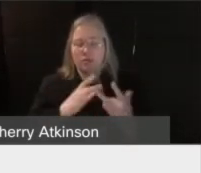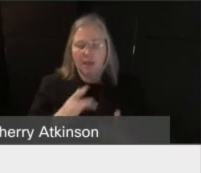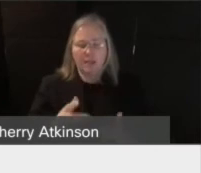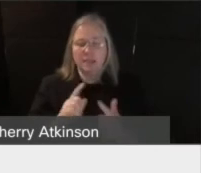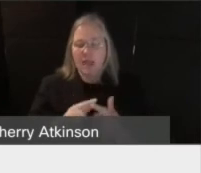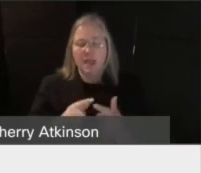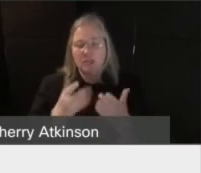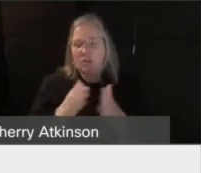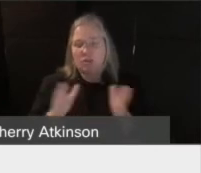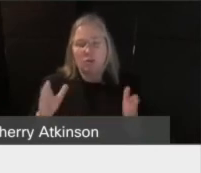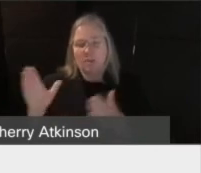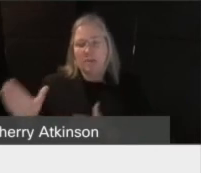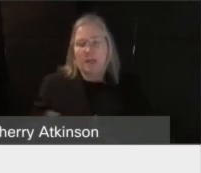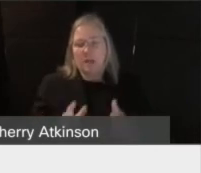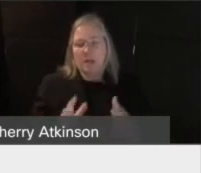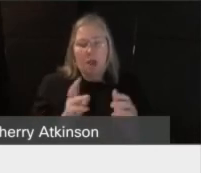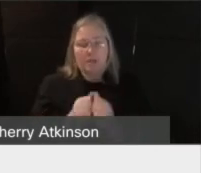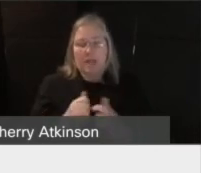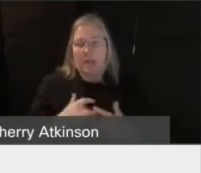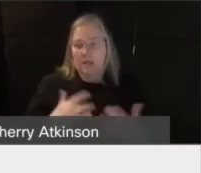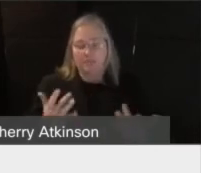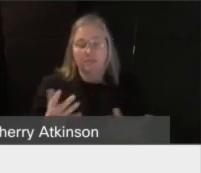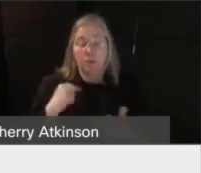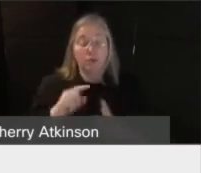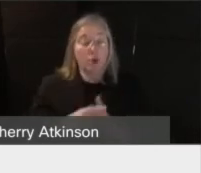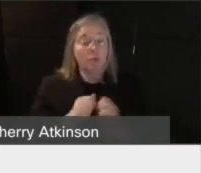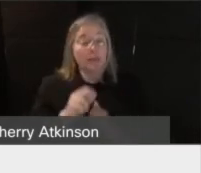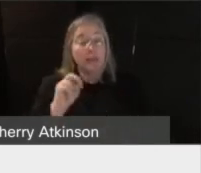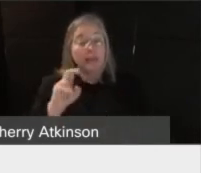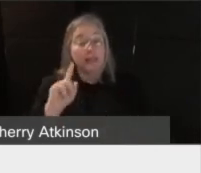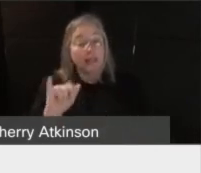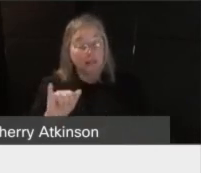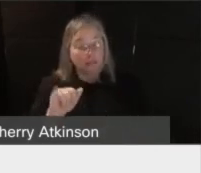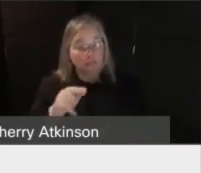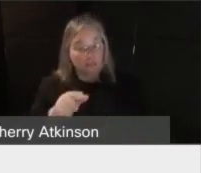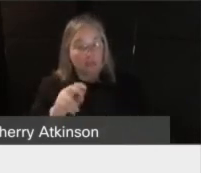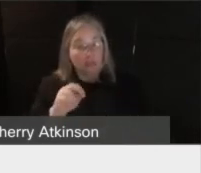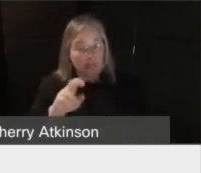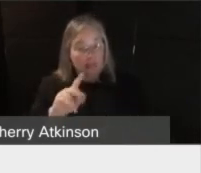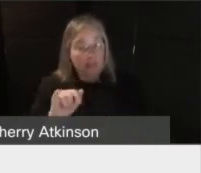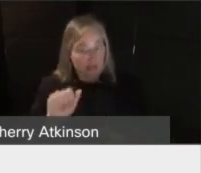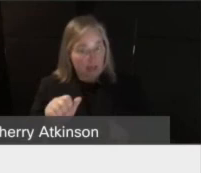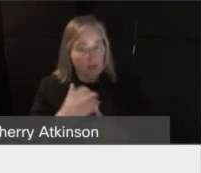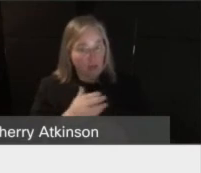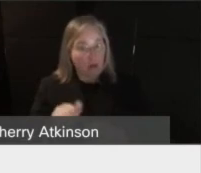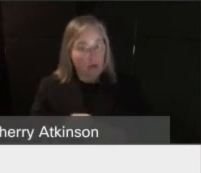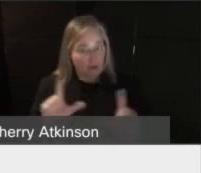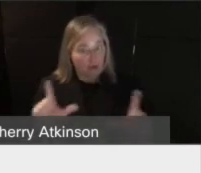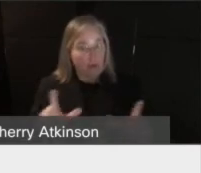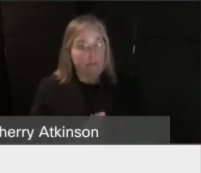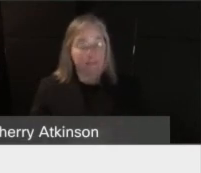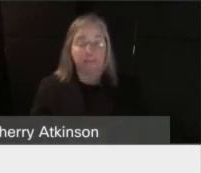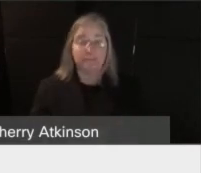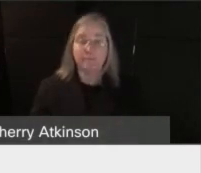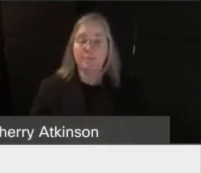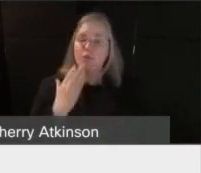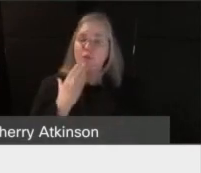update. So I'll start with Nikki. Nikki, were you able to share the screen? Good